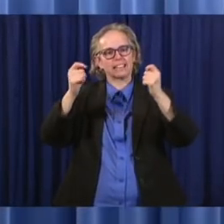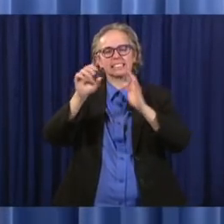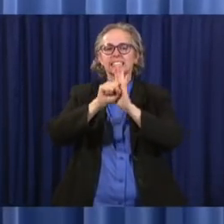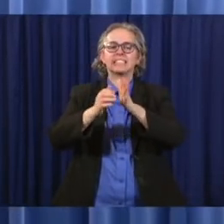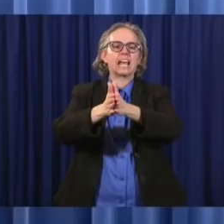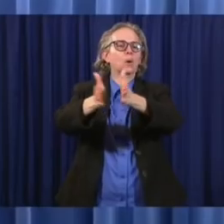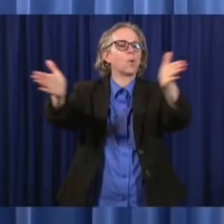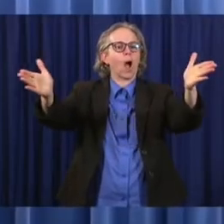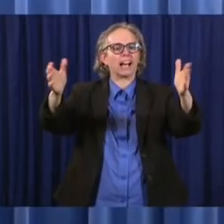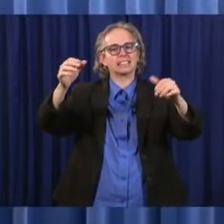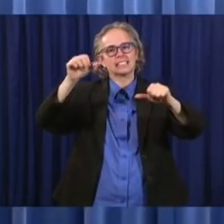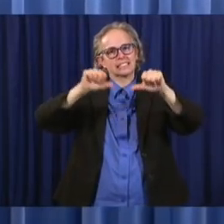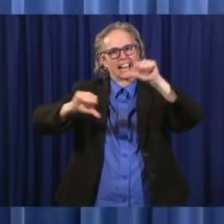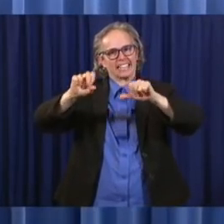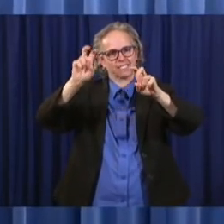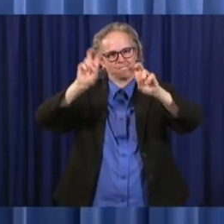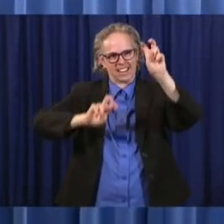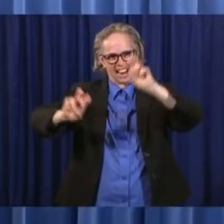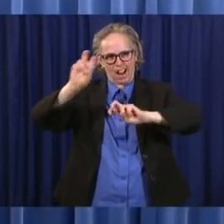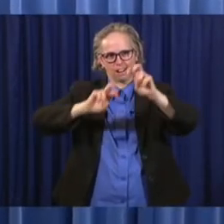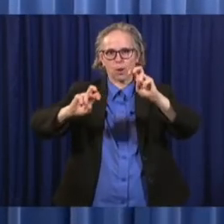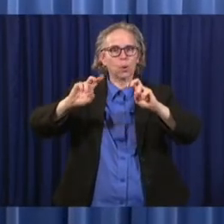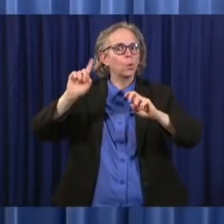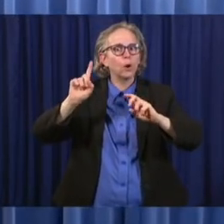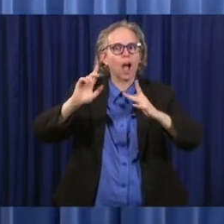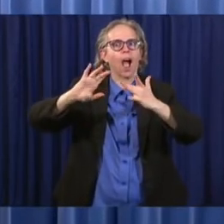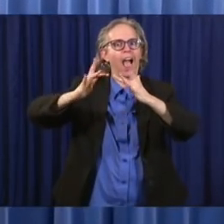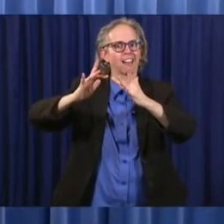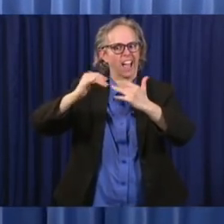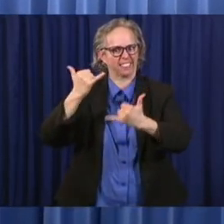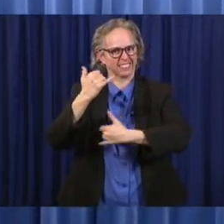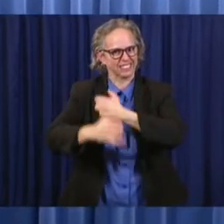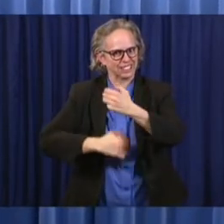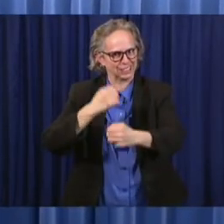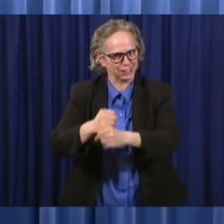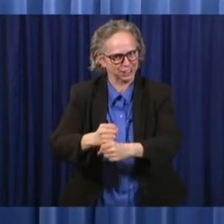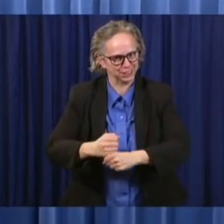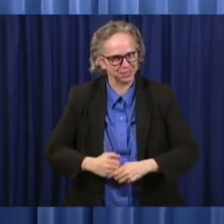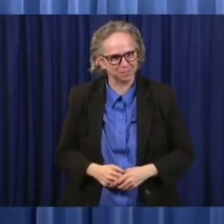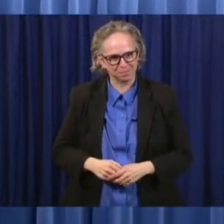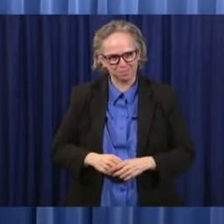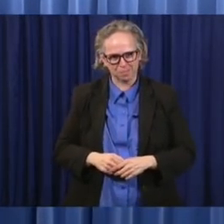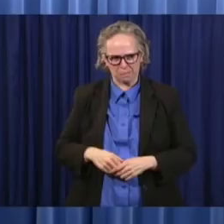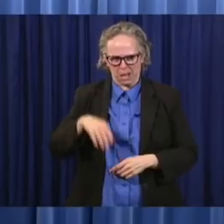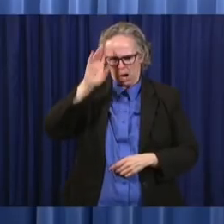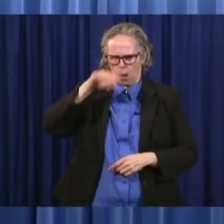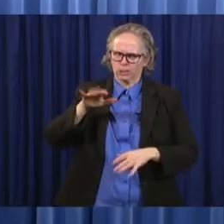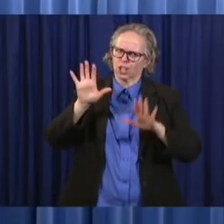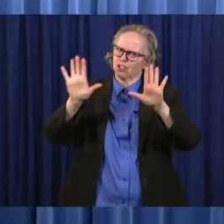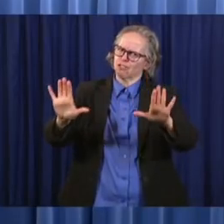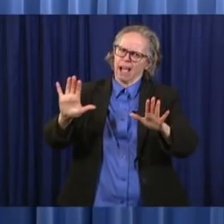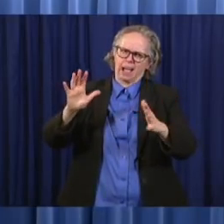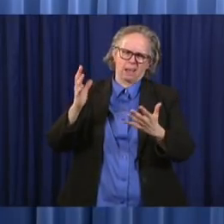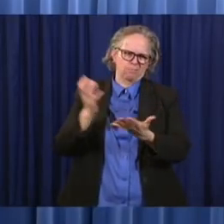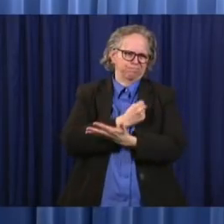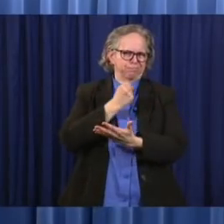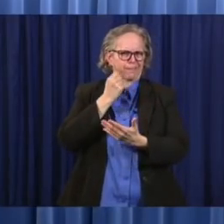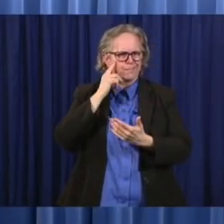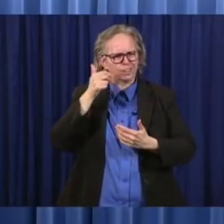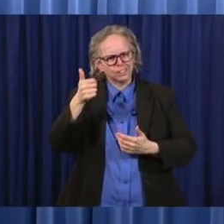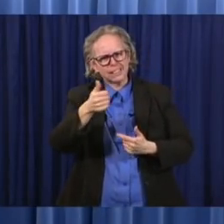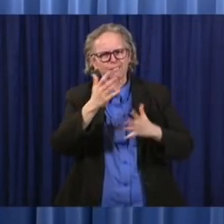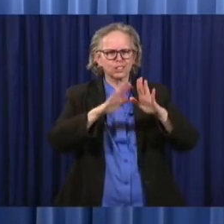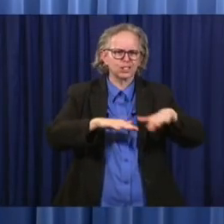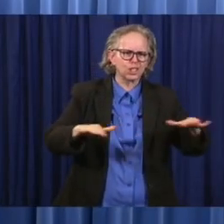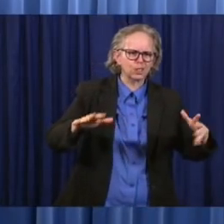year. As we all know, it's a great resource for you, your kids, your grandkids to do experiments. And now